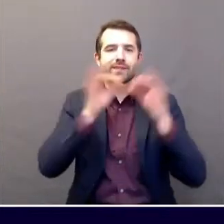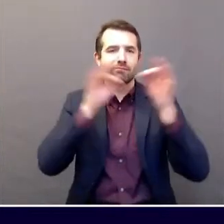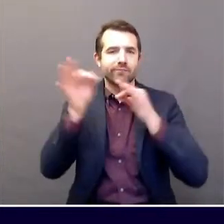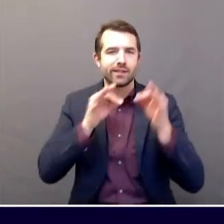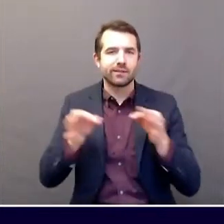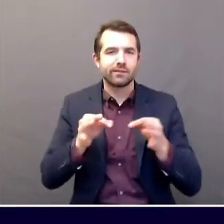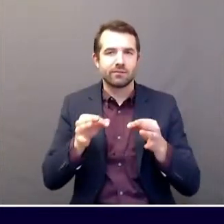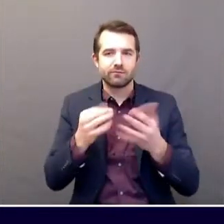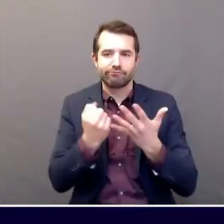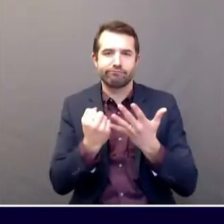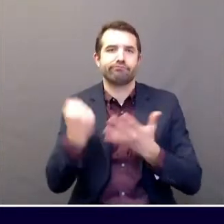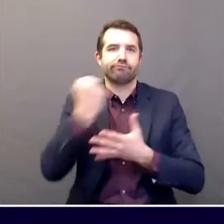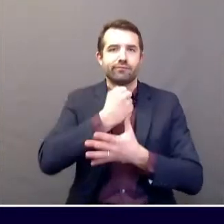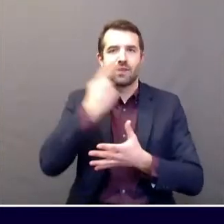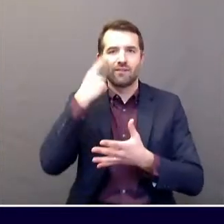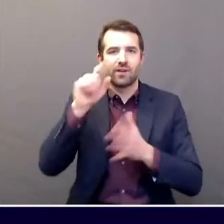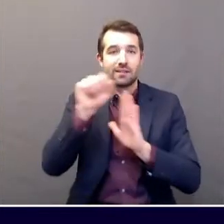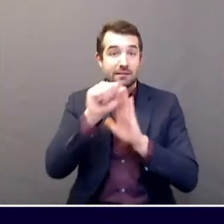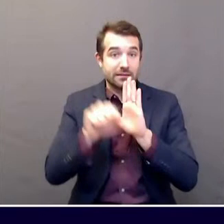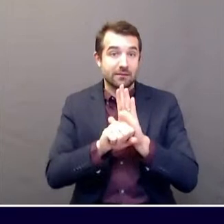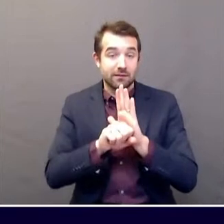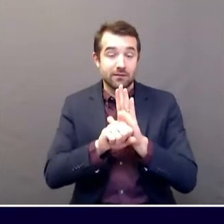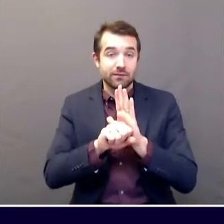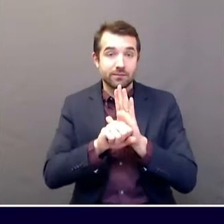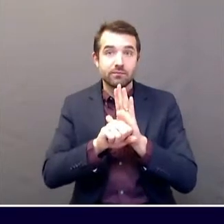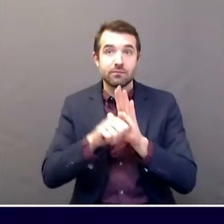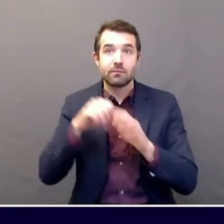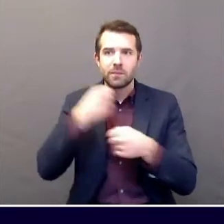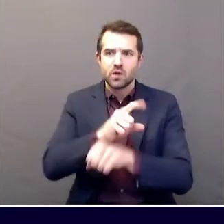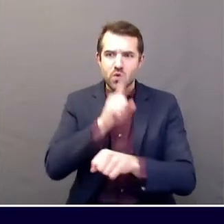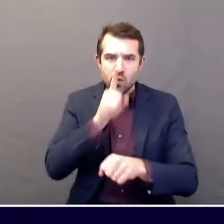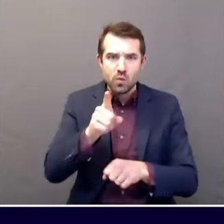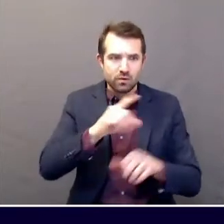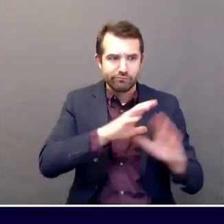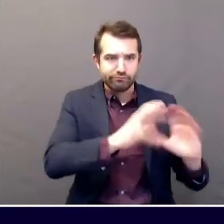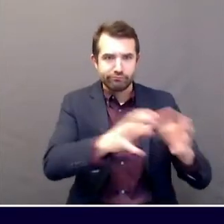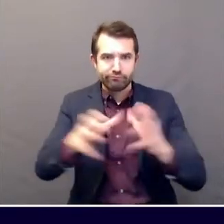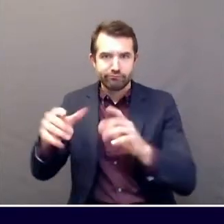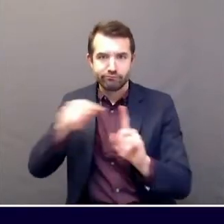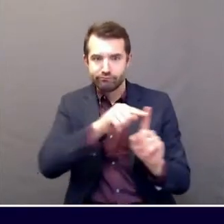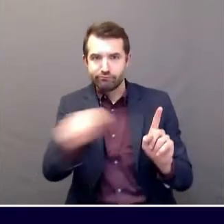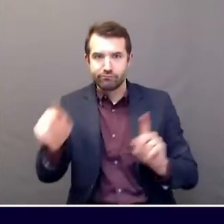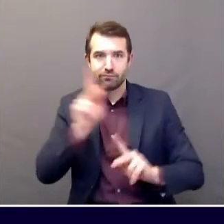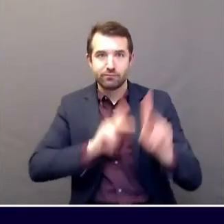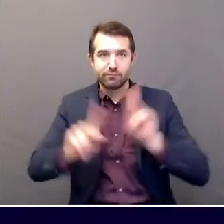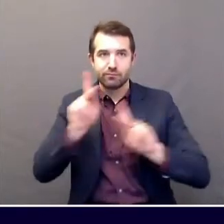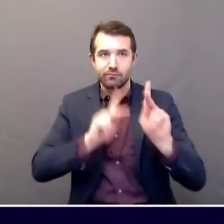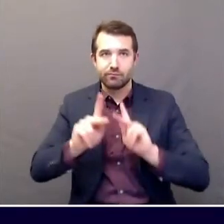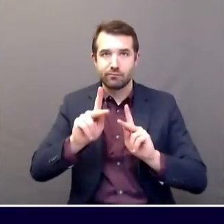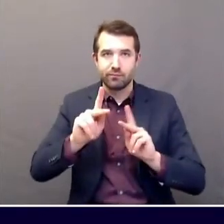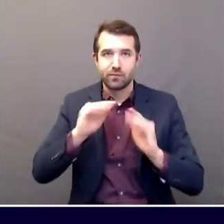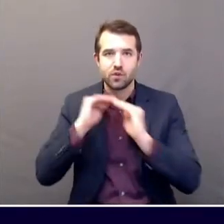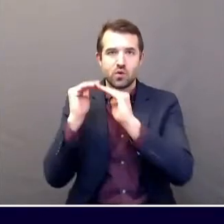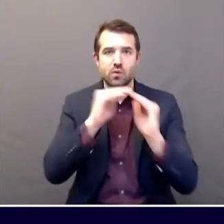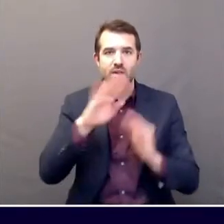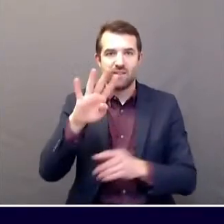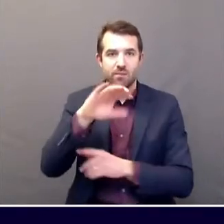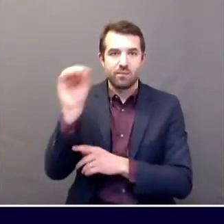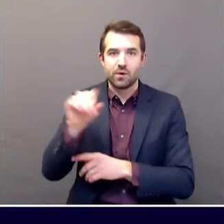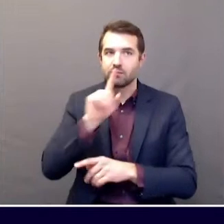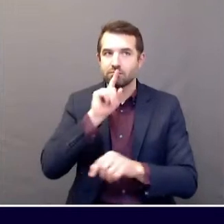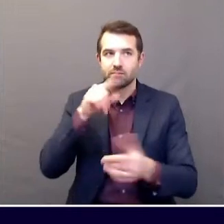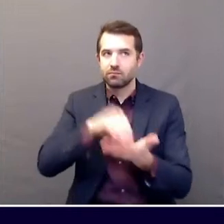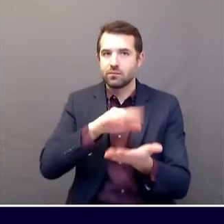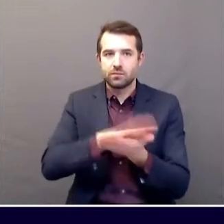to sort of make sure that these data are available? Sure thing, Patrick. Happy to start that